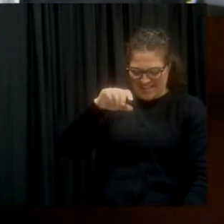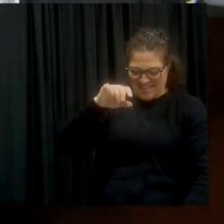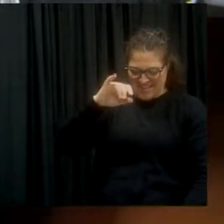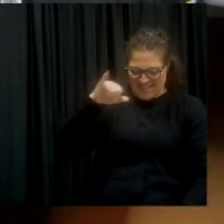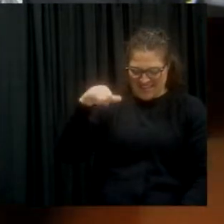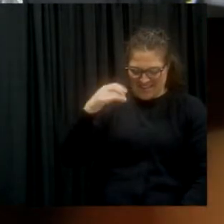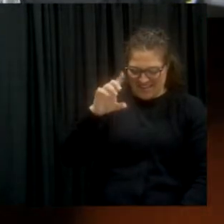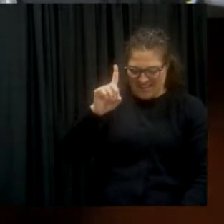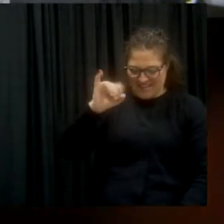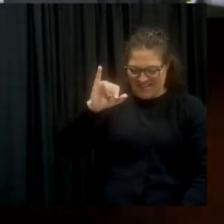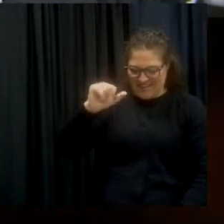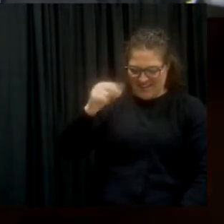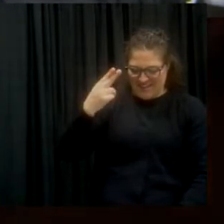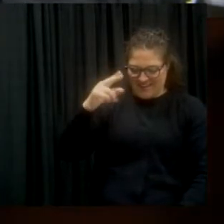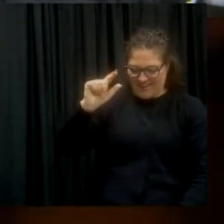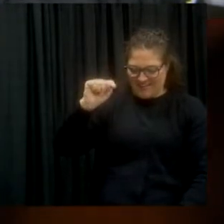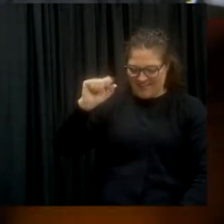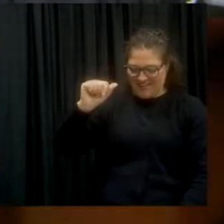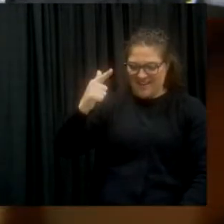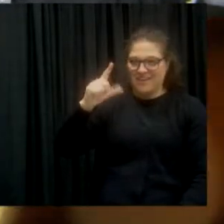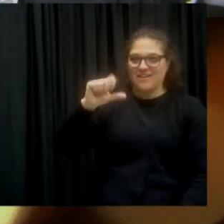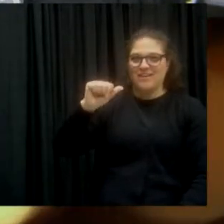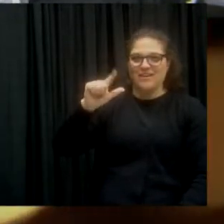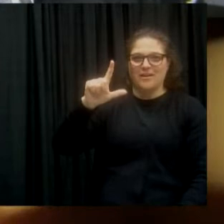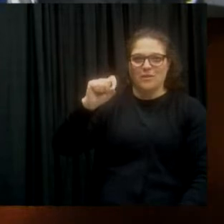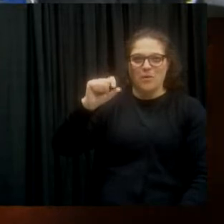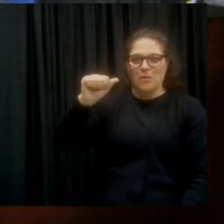Jedediah Tongaloa.